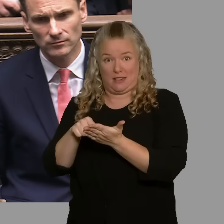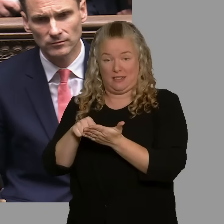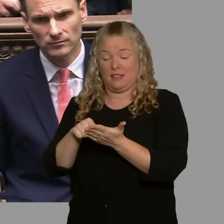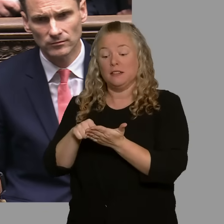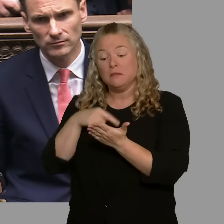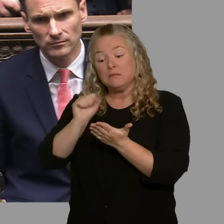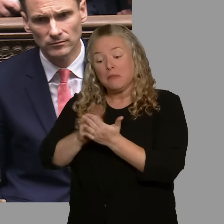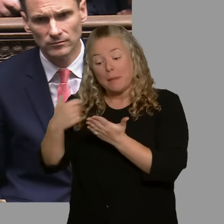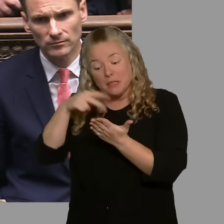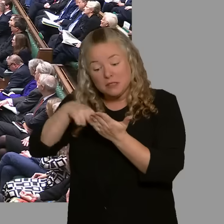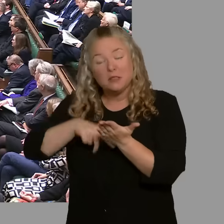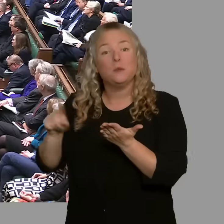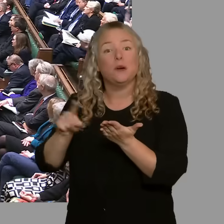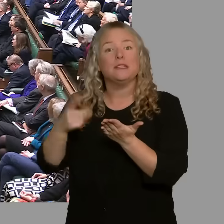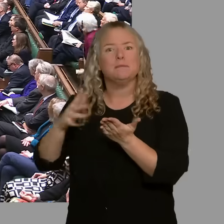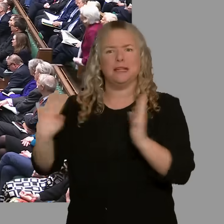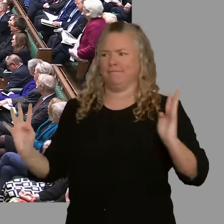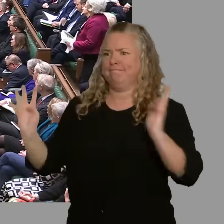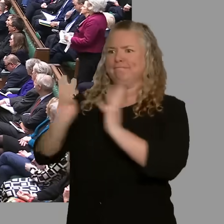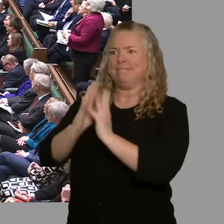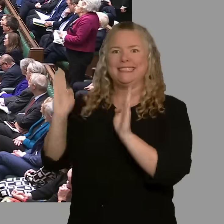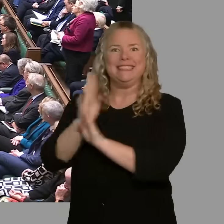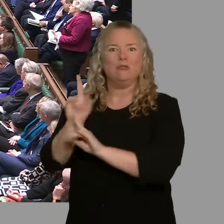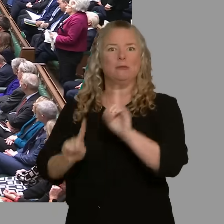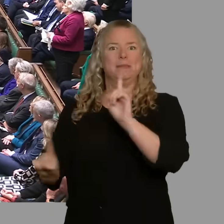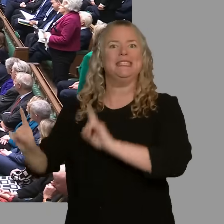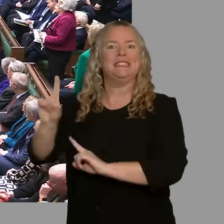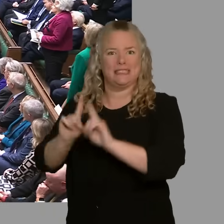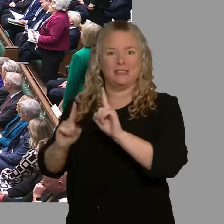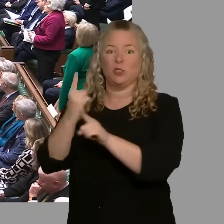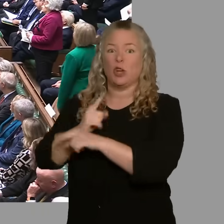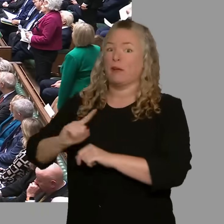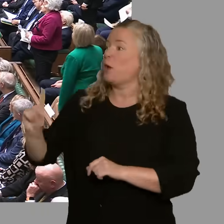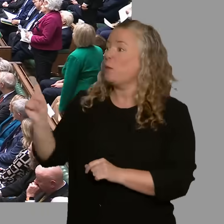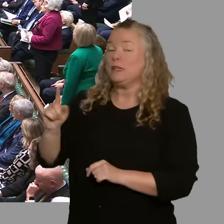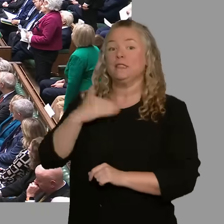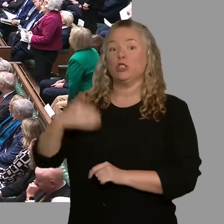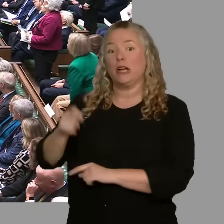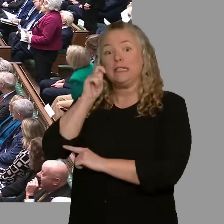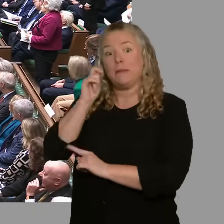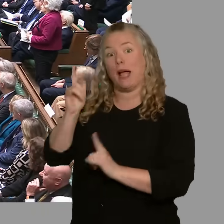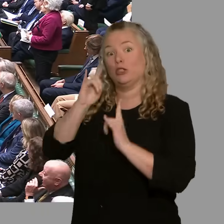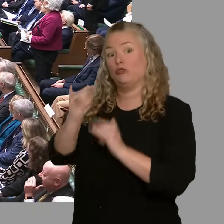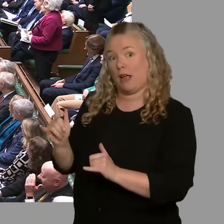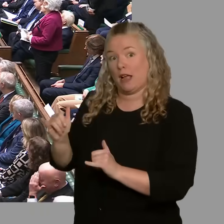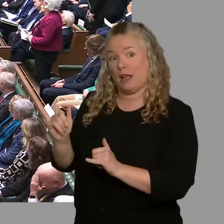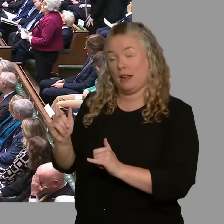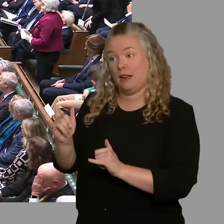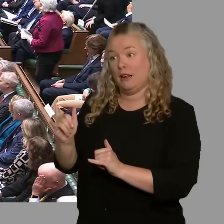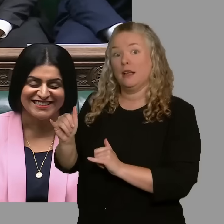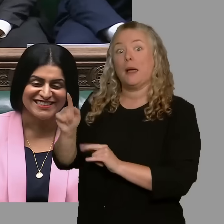Sunday Times making it up? Mr. Speaker, she's clearly not a lawyer or a leader.